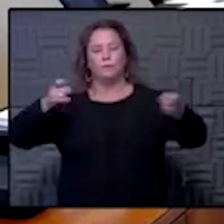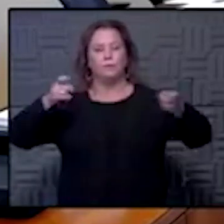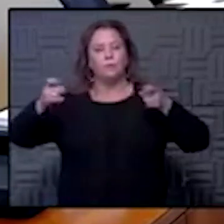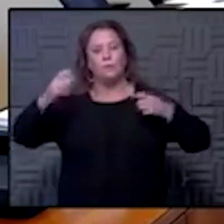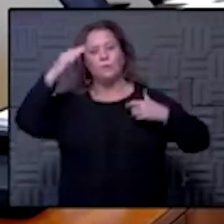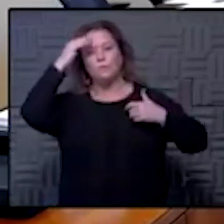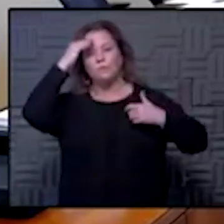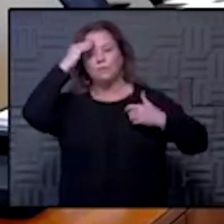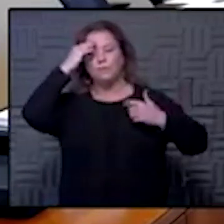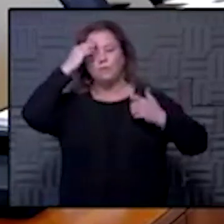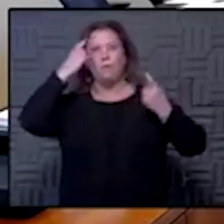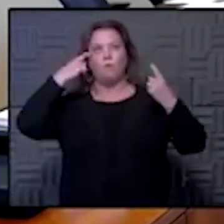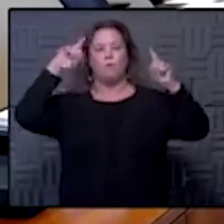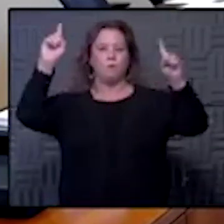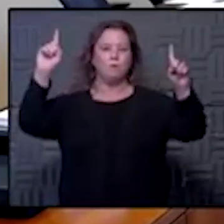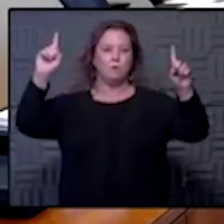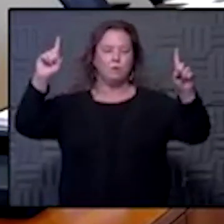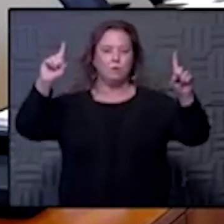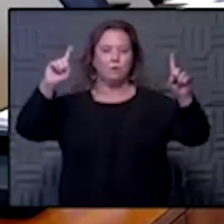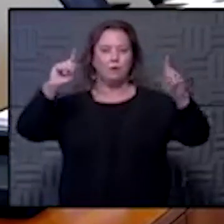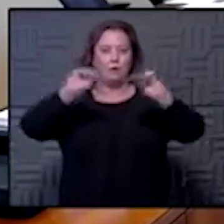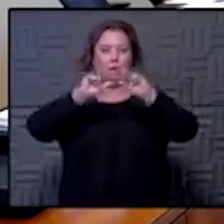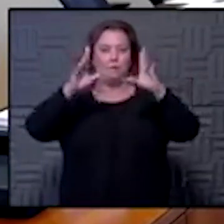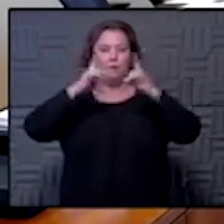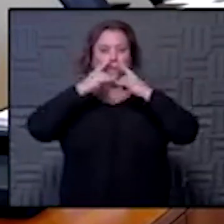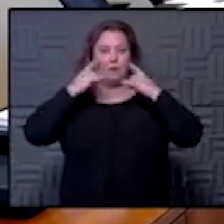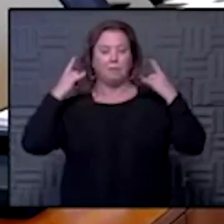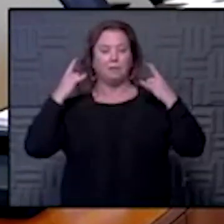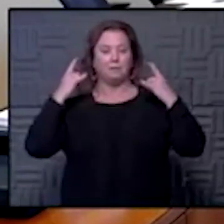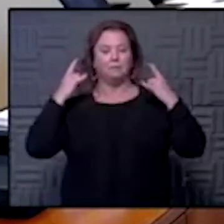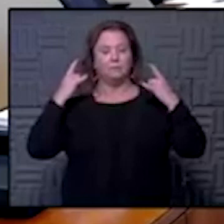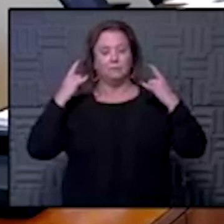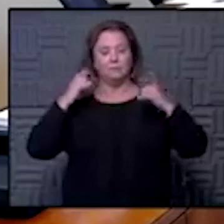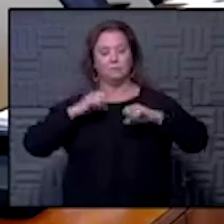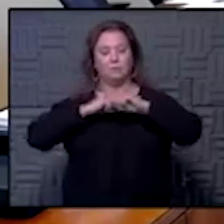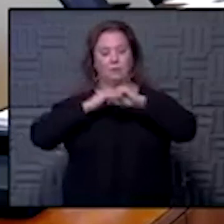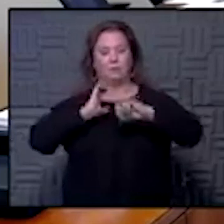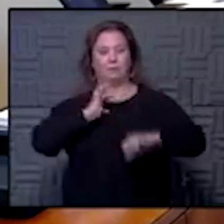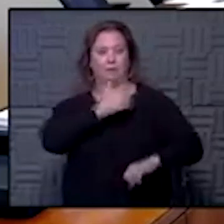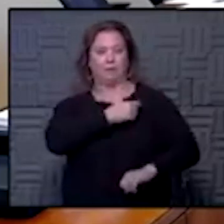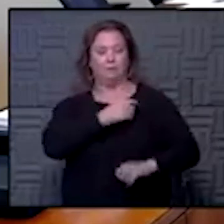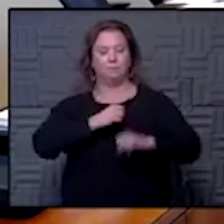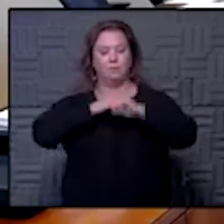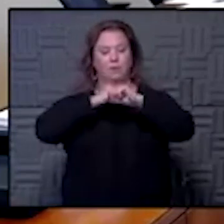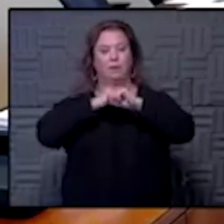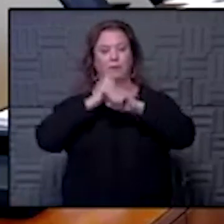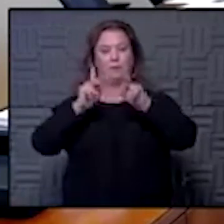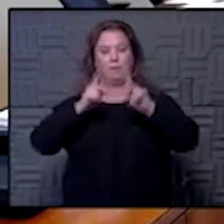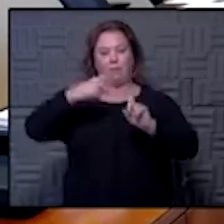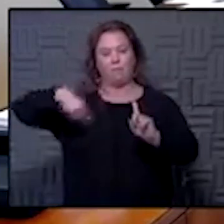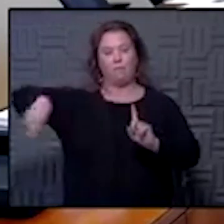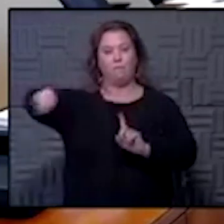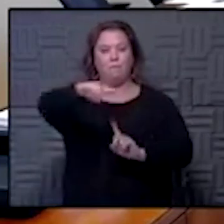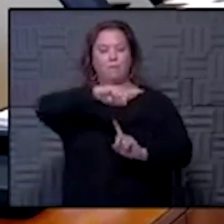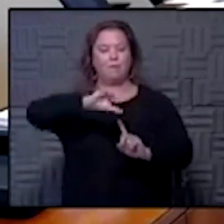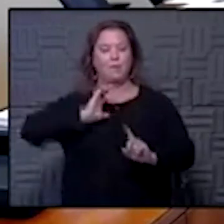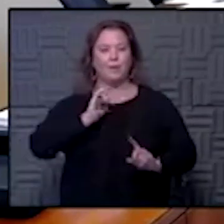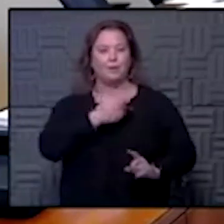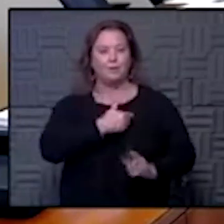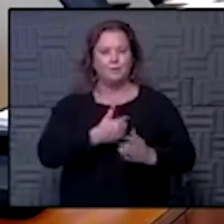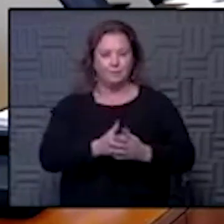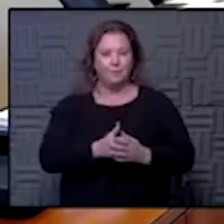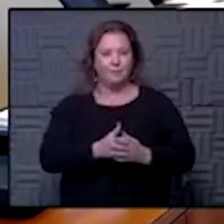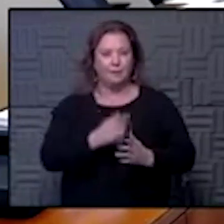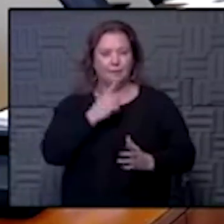know absolutely work. And obviously wearing masks is one of them to not only protect ourselves, but to protect those around us. And as I